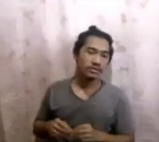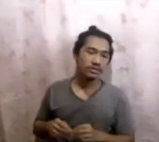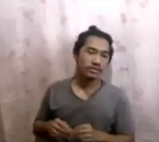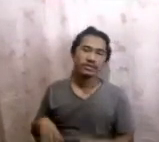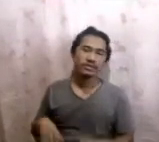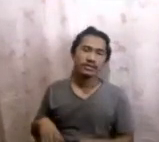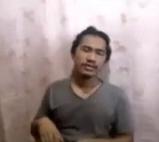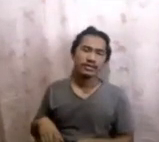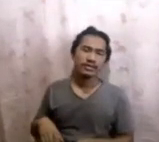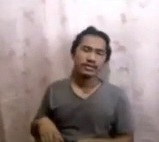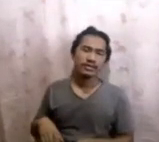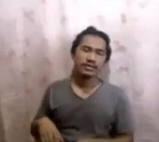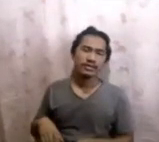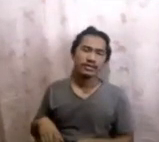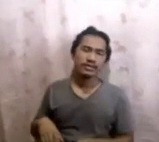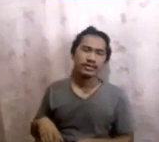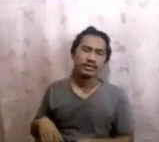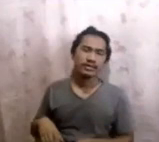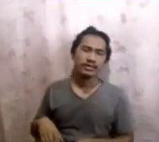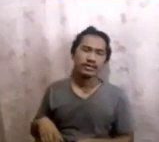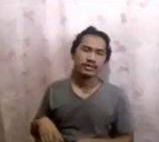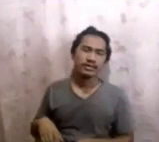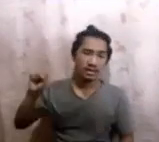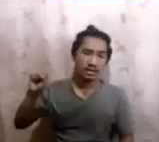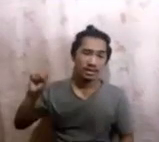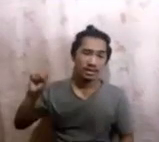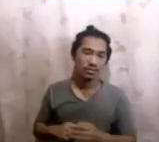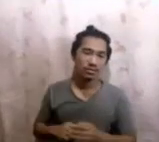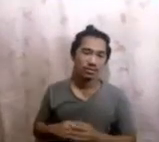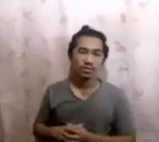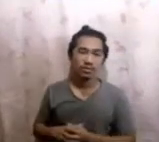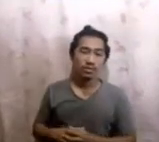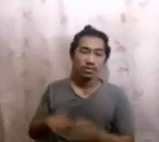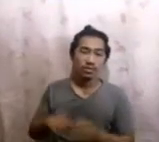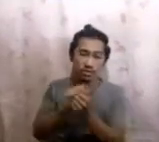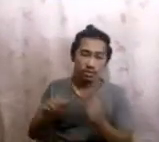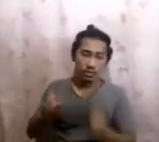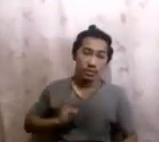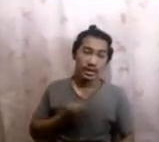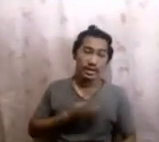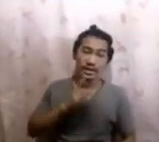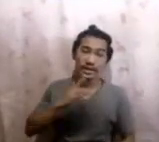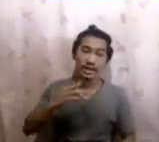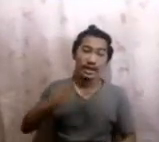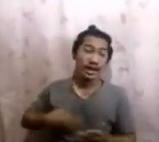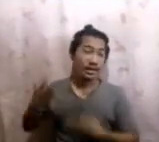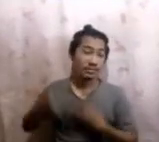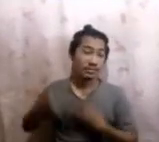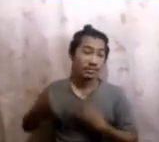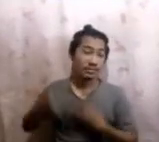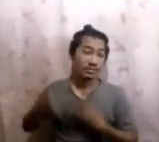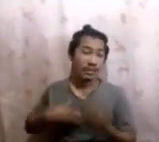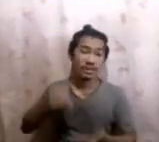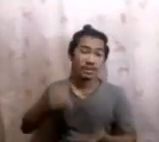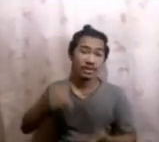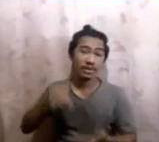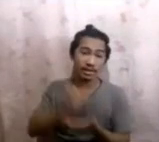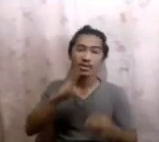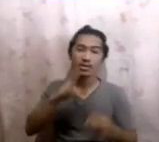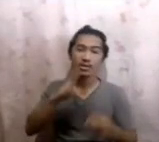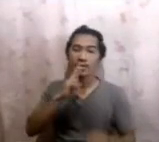and pre-employment orientation for overseas placement. So we are